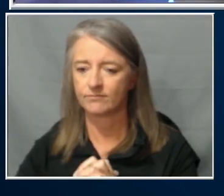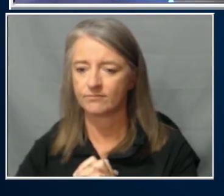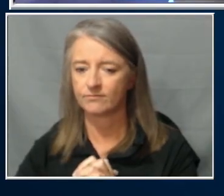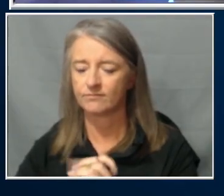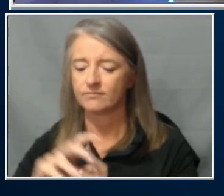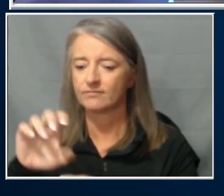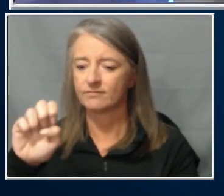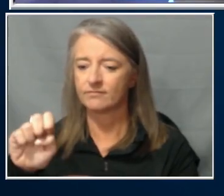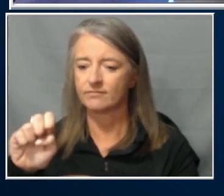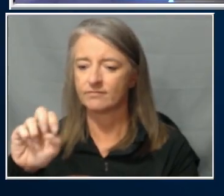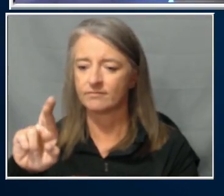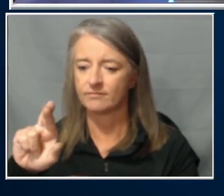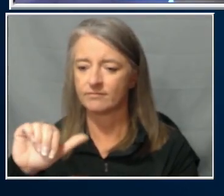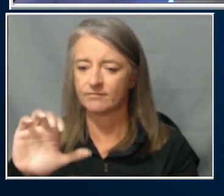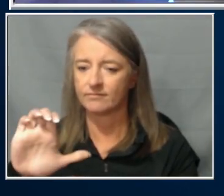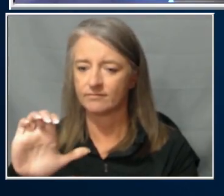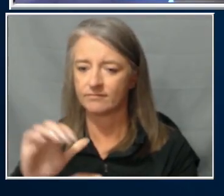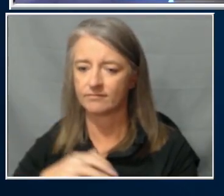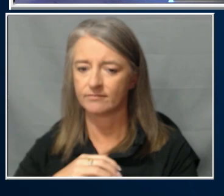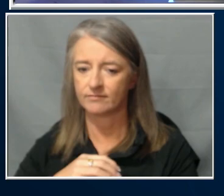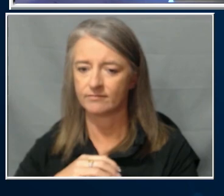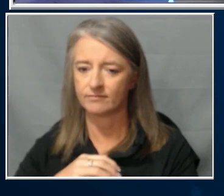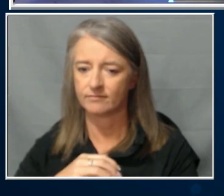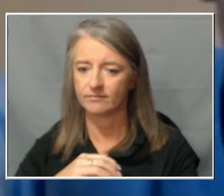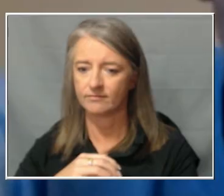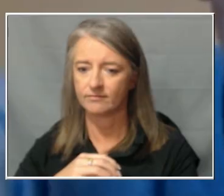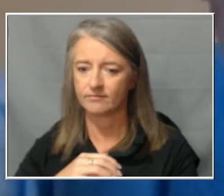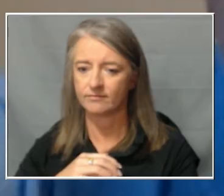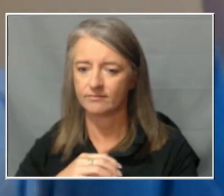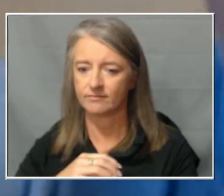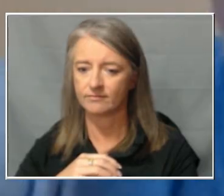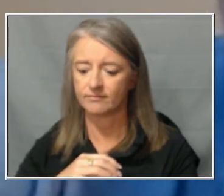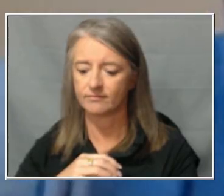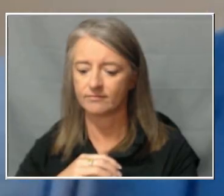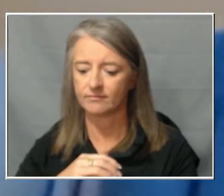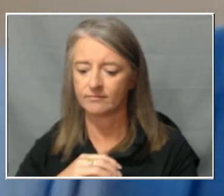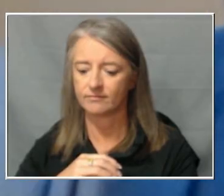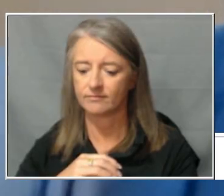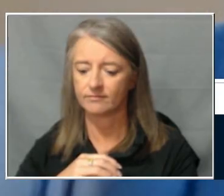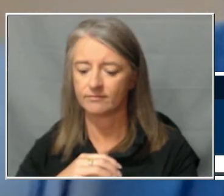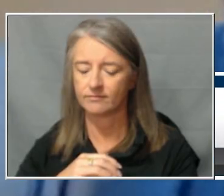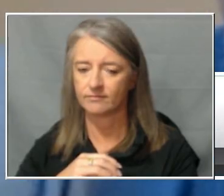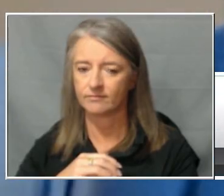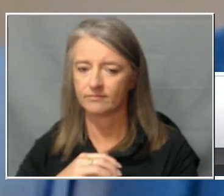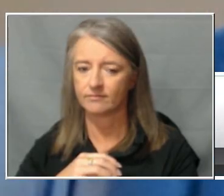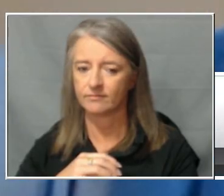Eric, what's the takeaway today? What's your takeaway?